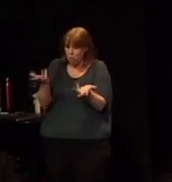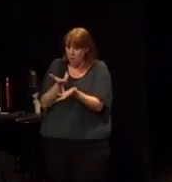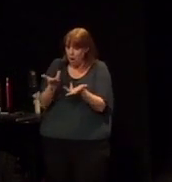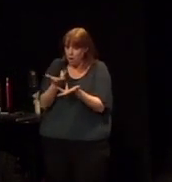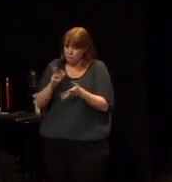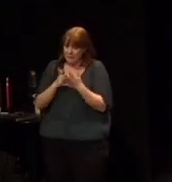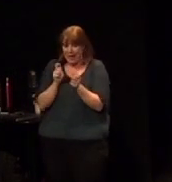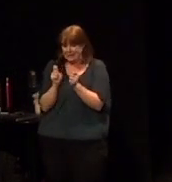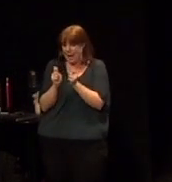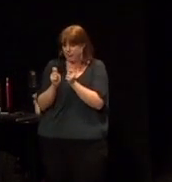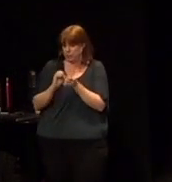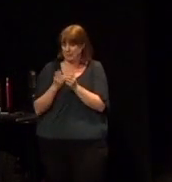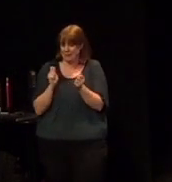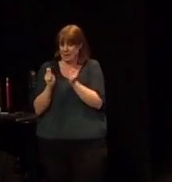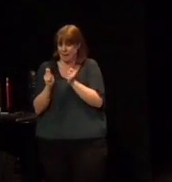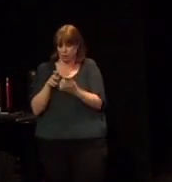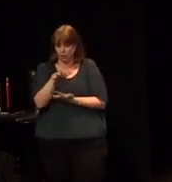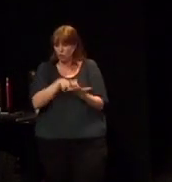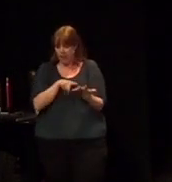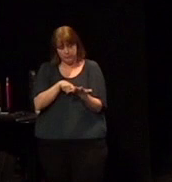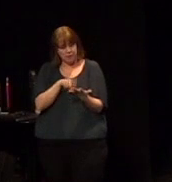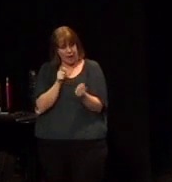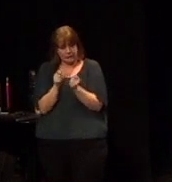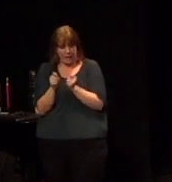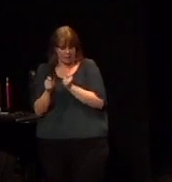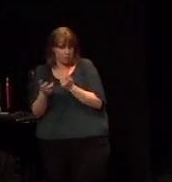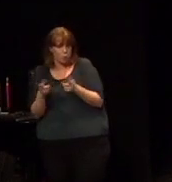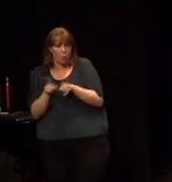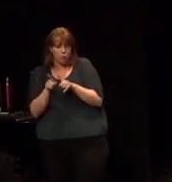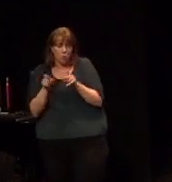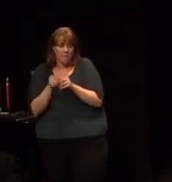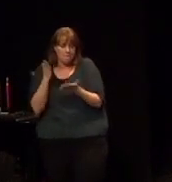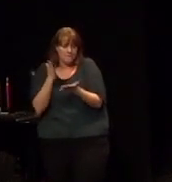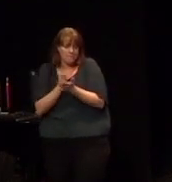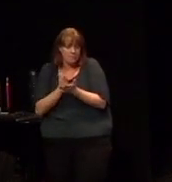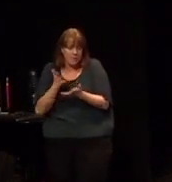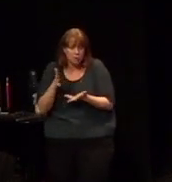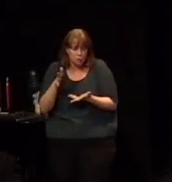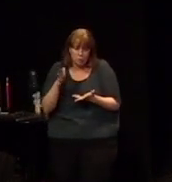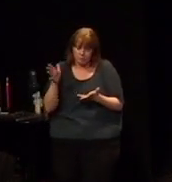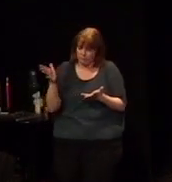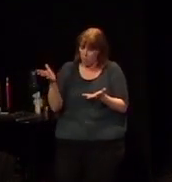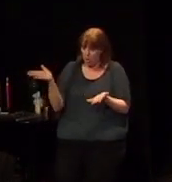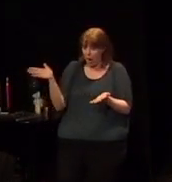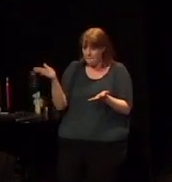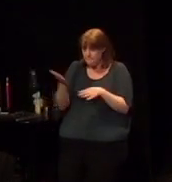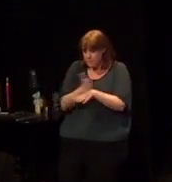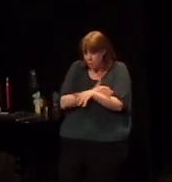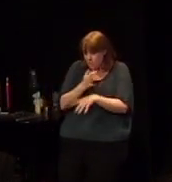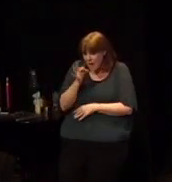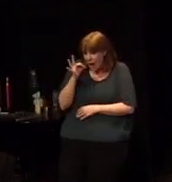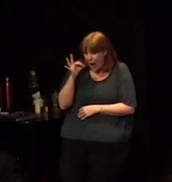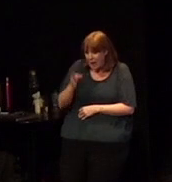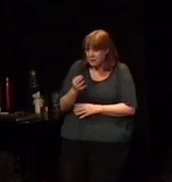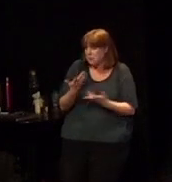Make adaptation, make amendment in the script, and also make sure you take everything before and maybe after maybe